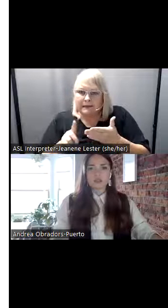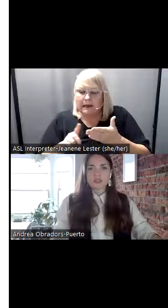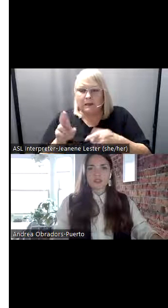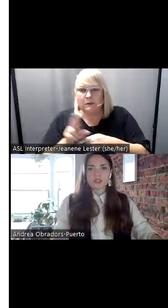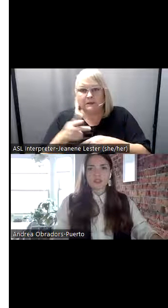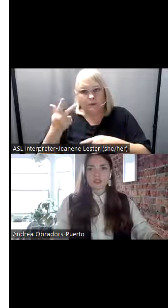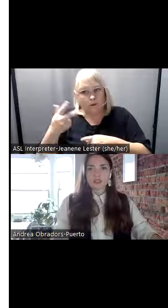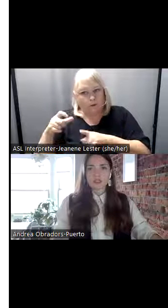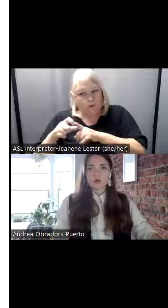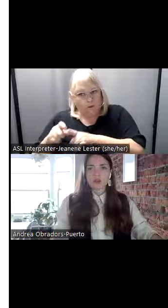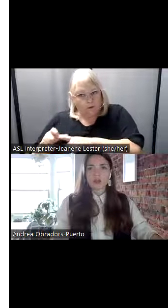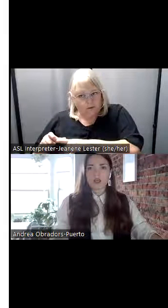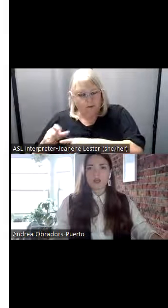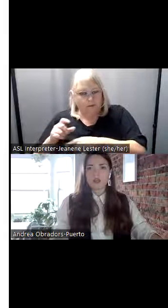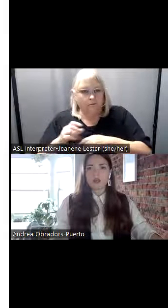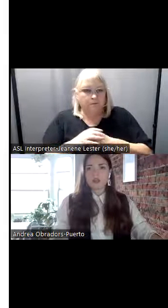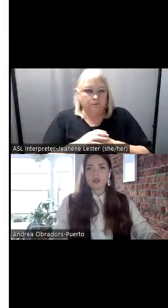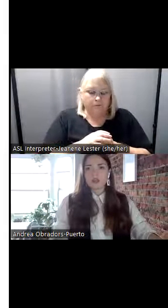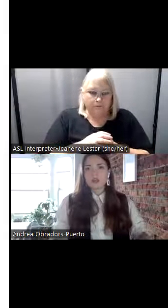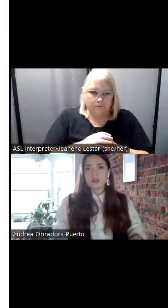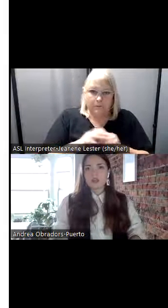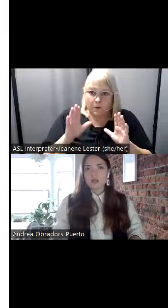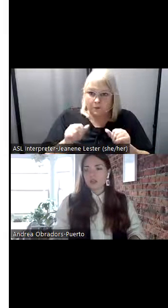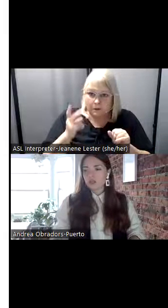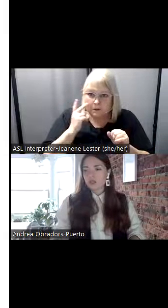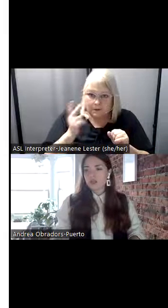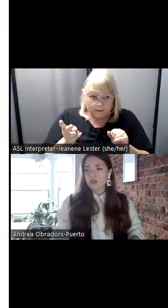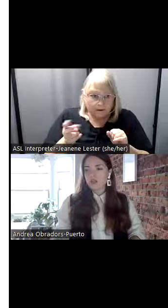you can see it. Okay.